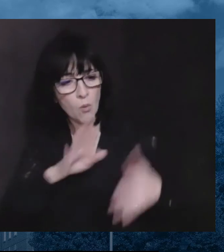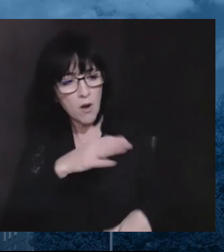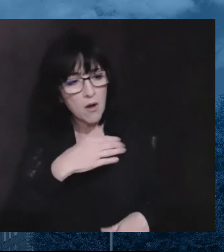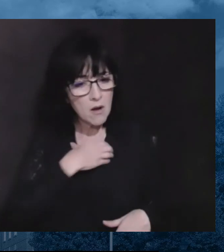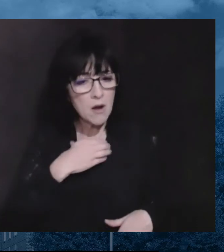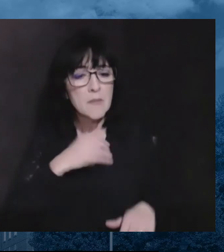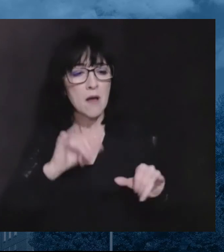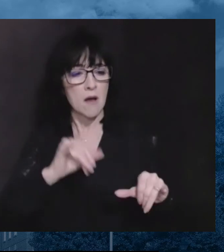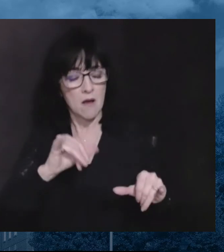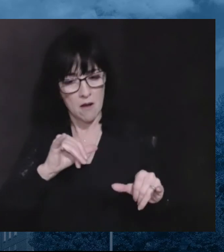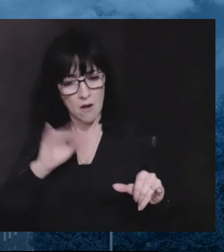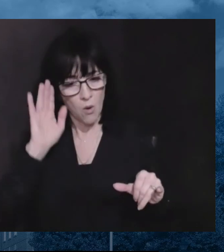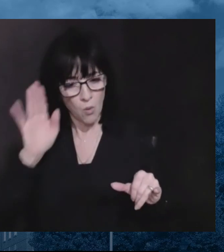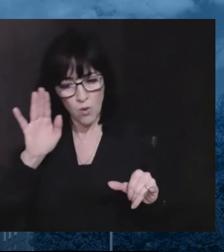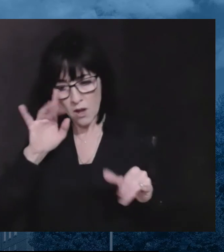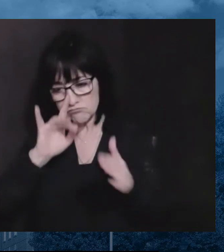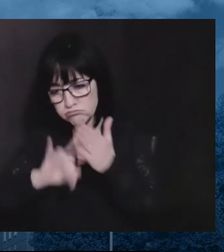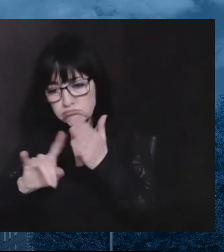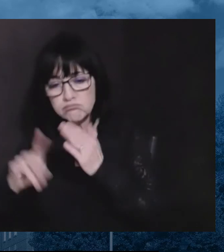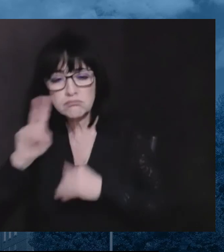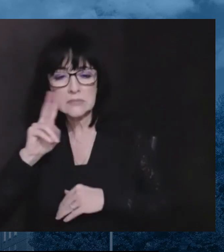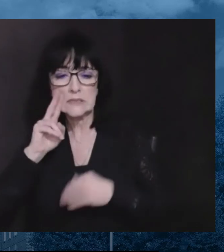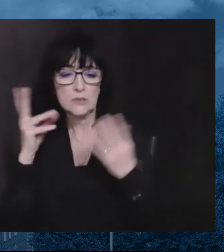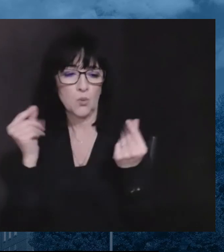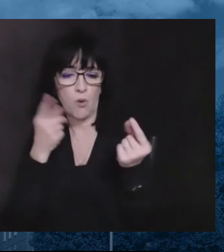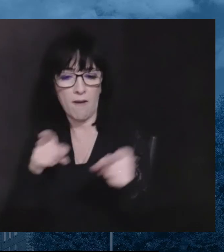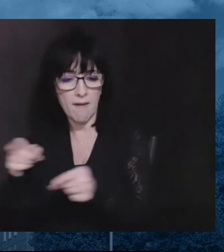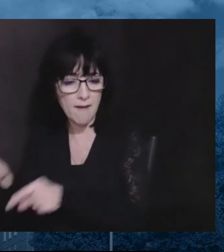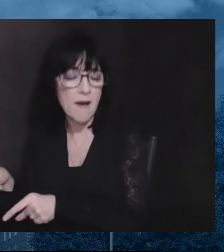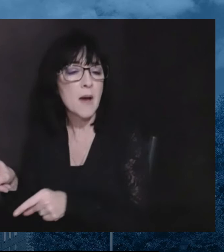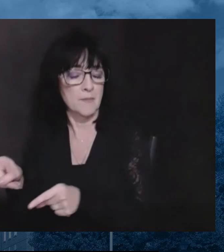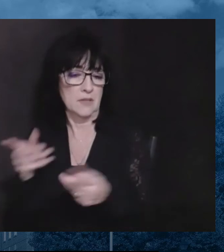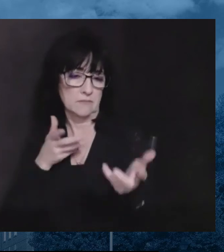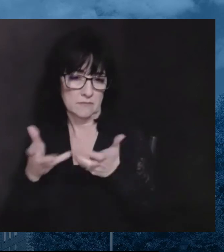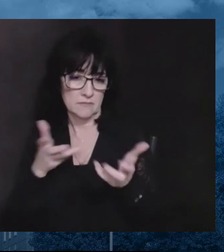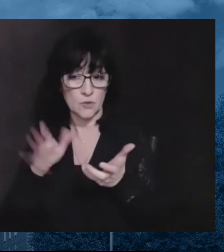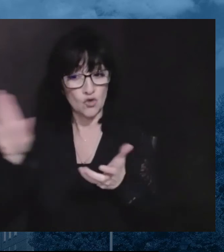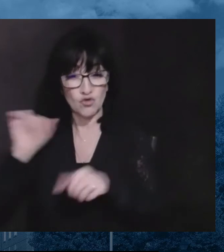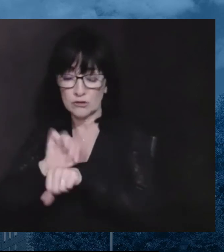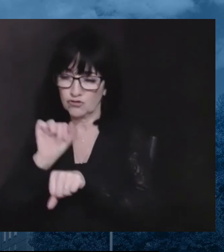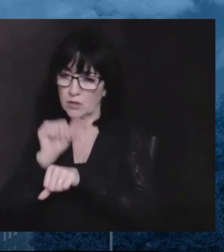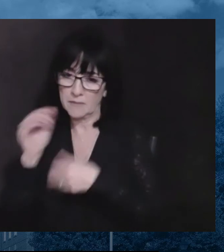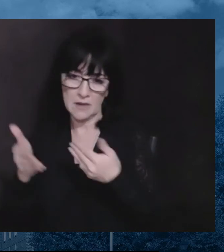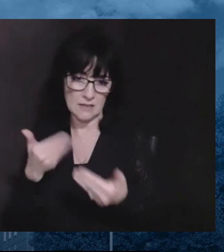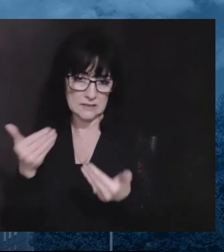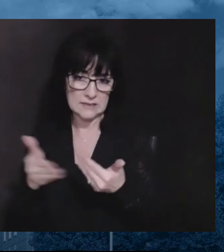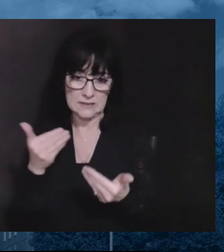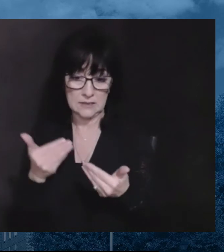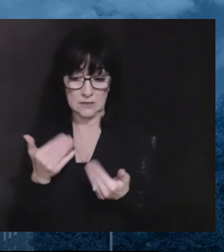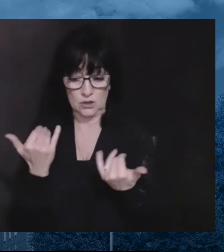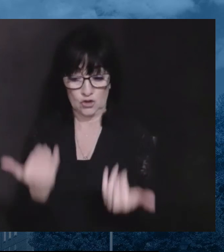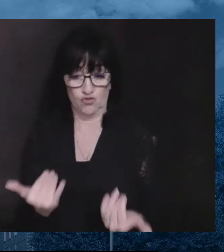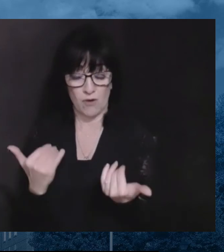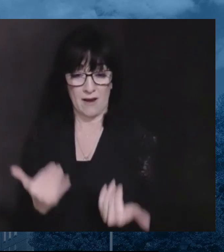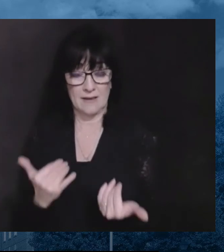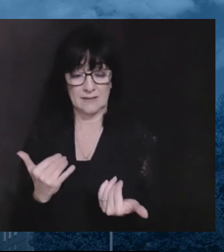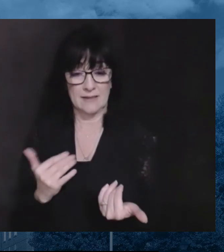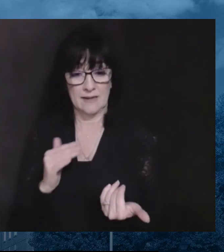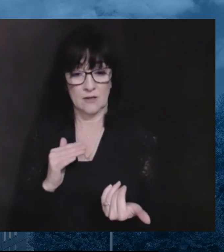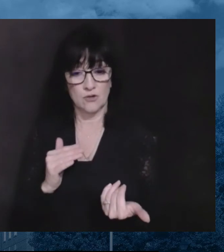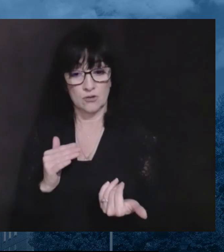circumstances. And if you look at the number of inmates that we currently have under our